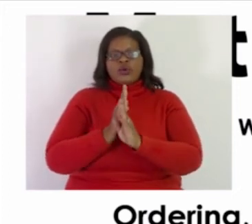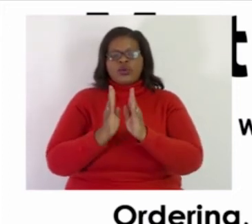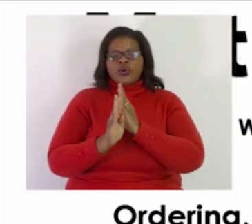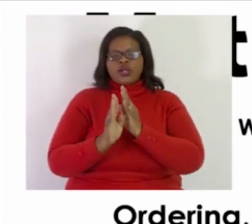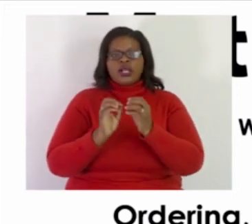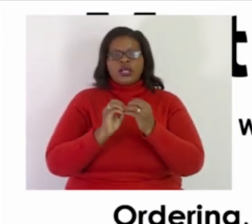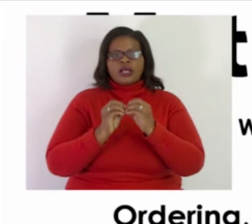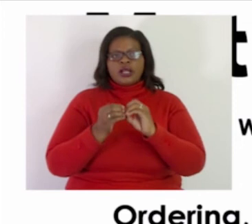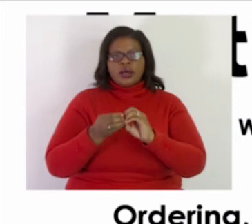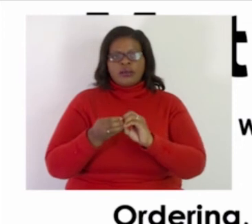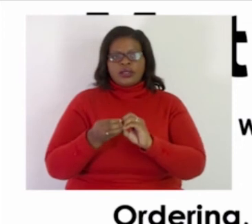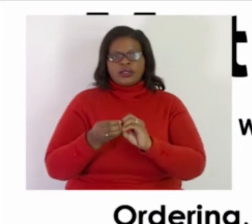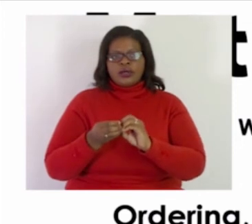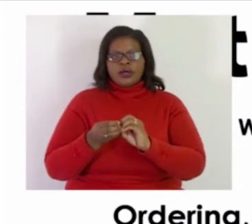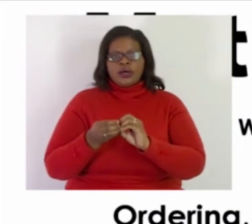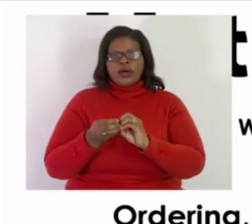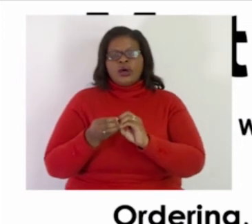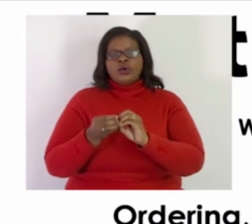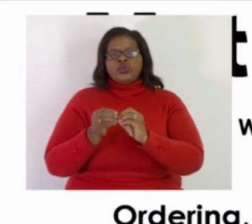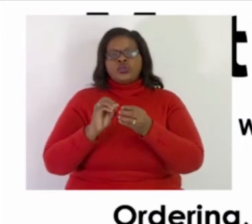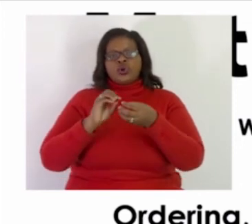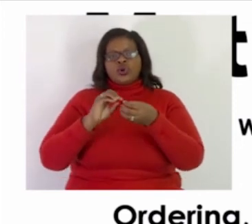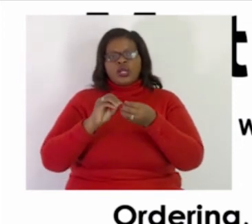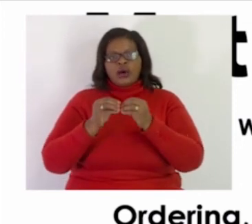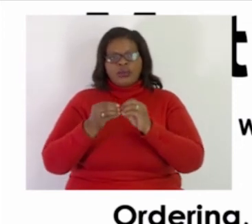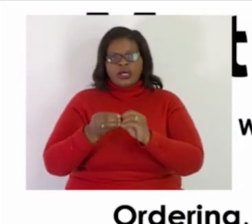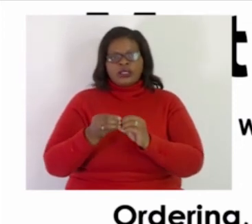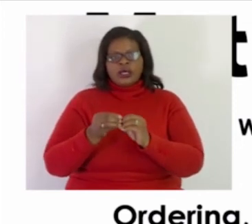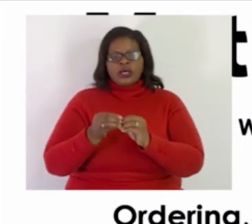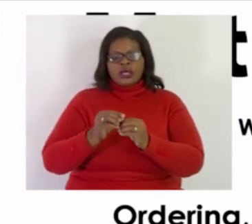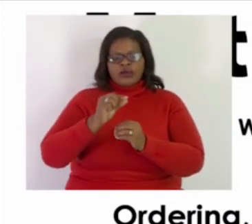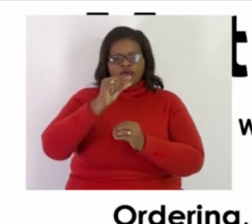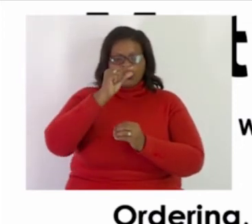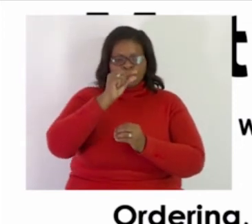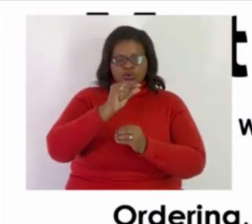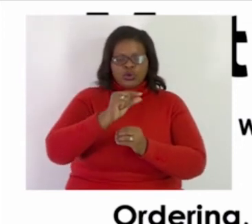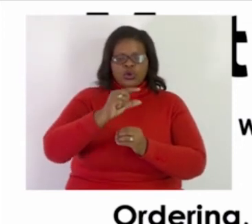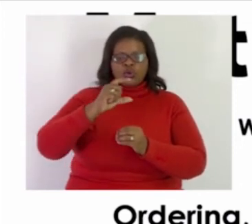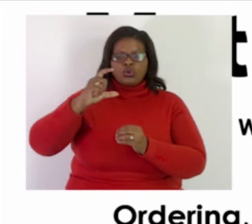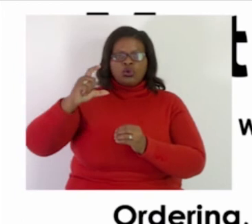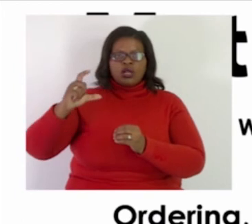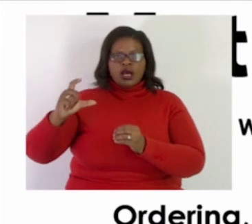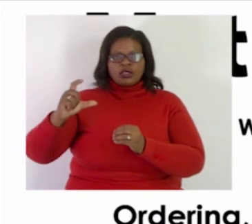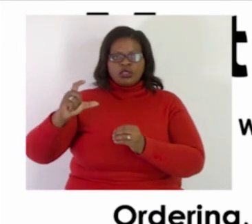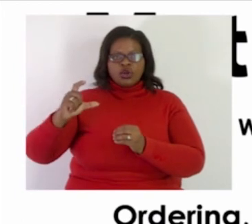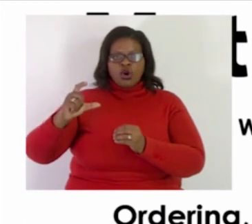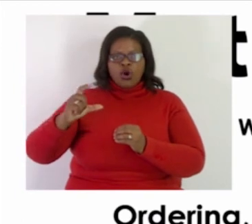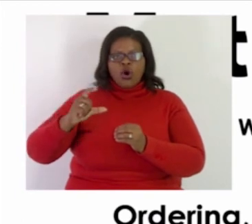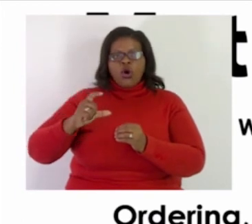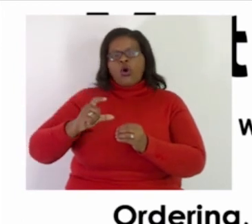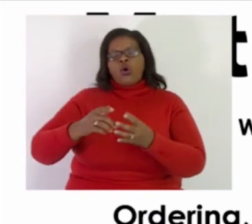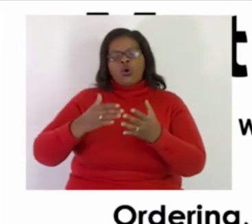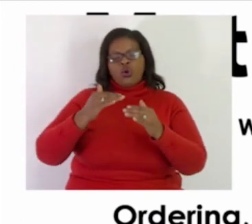We can arrange numbers in either ascending order from smallest to largest, or in descending